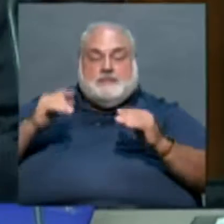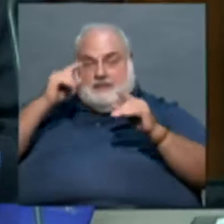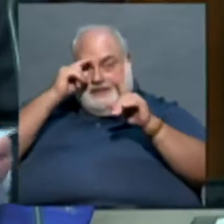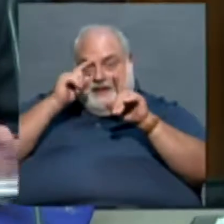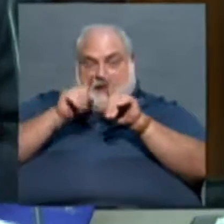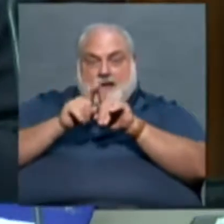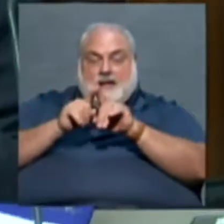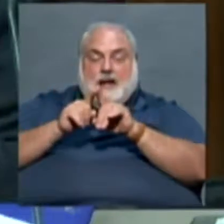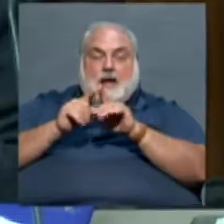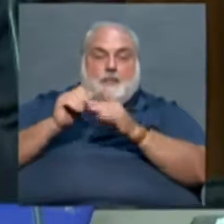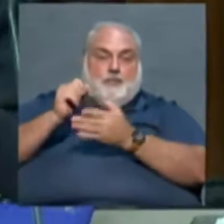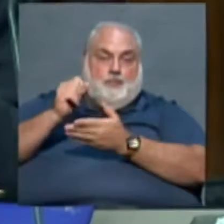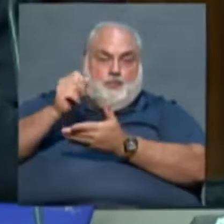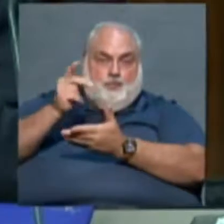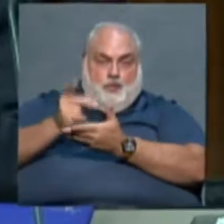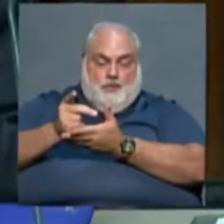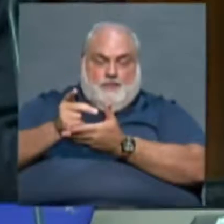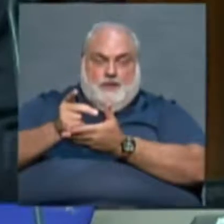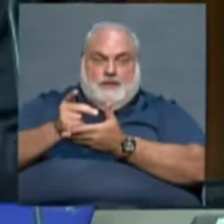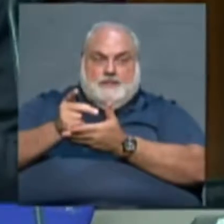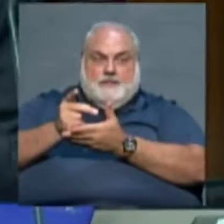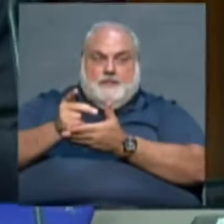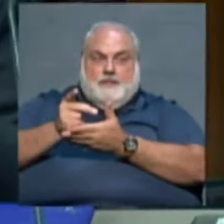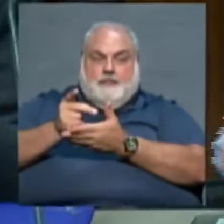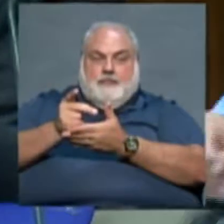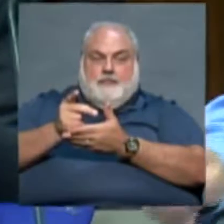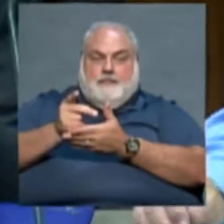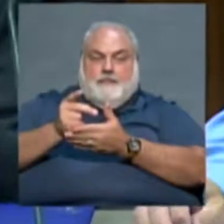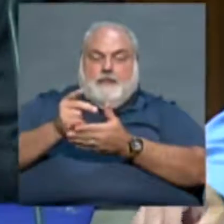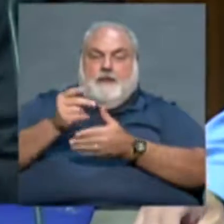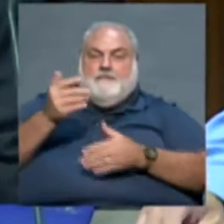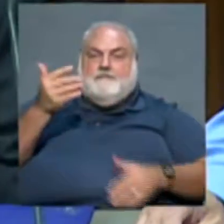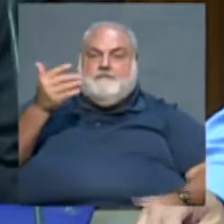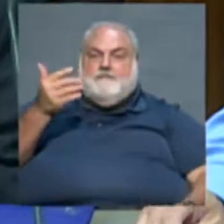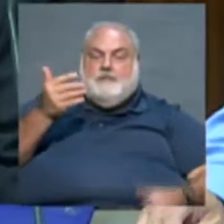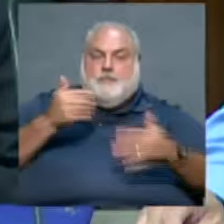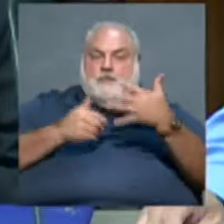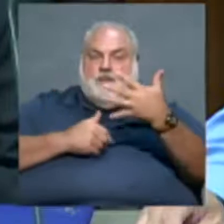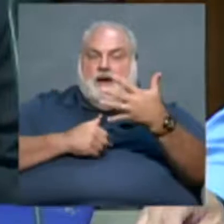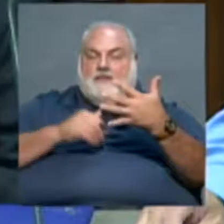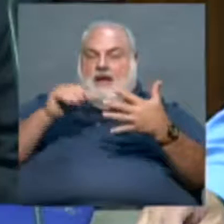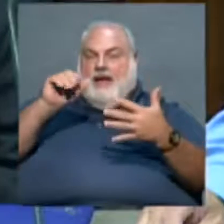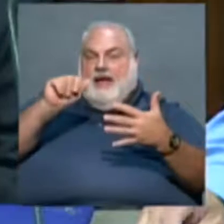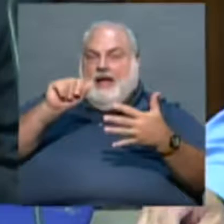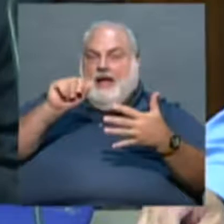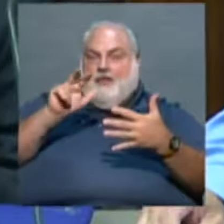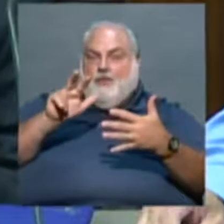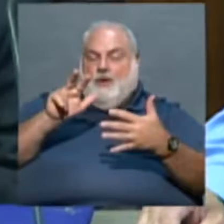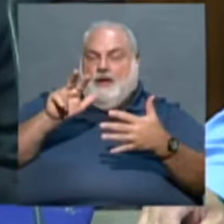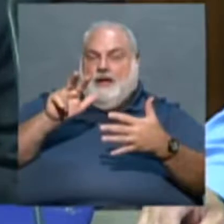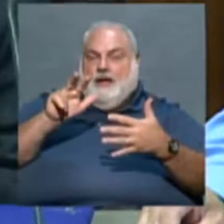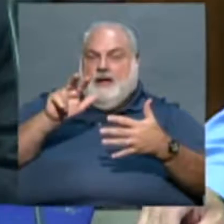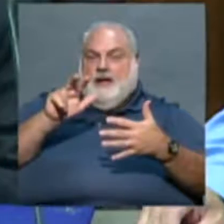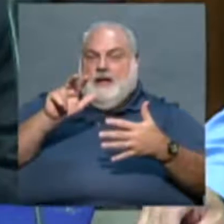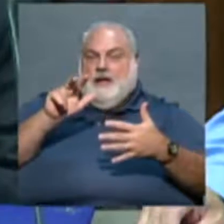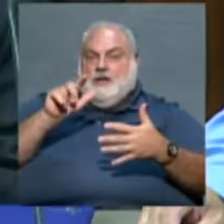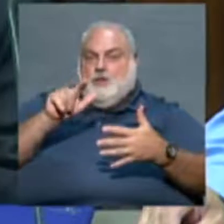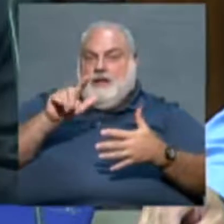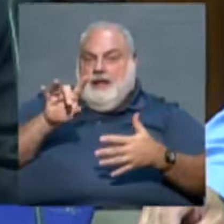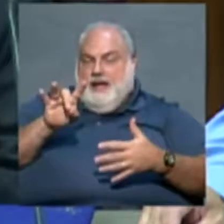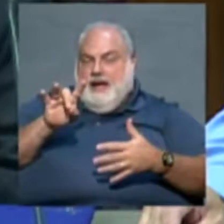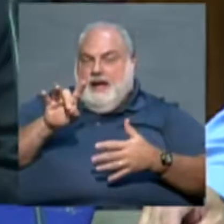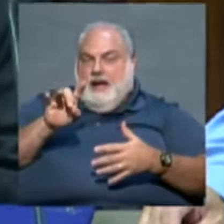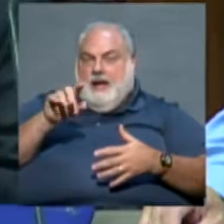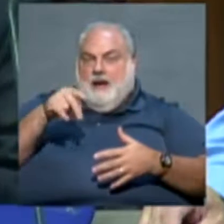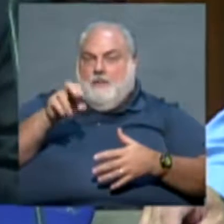Next are the items on consent approval. Item number 5, A328, Pulaski County Special